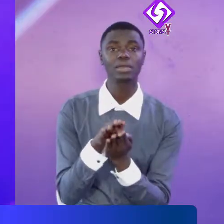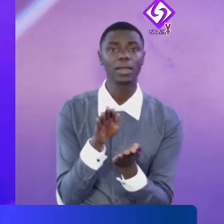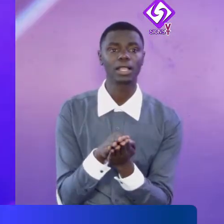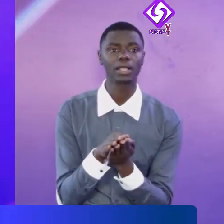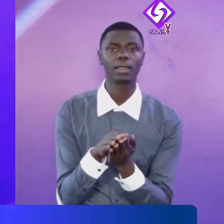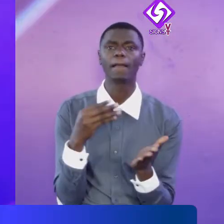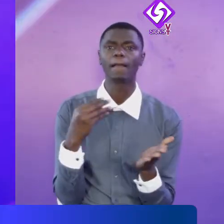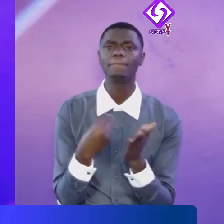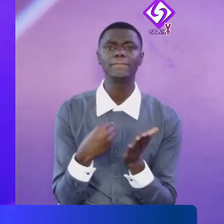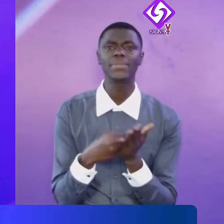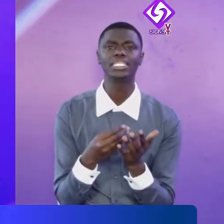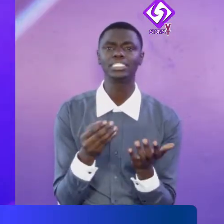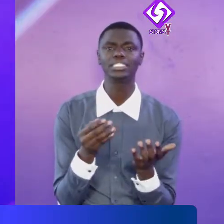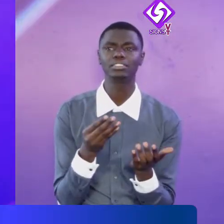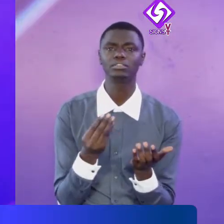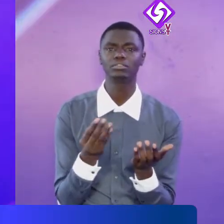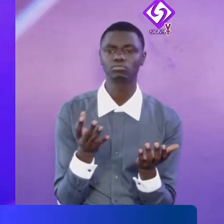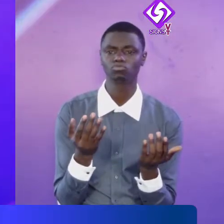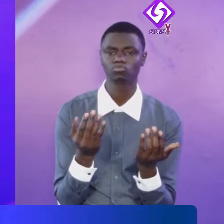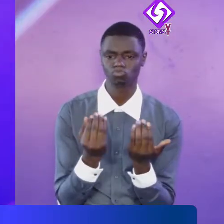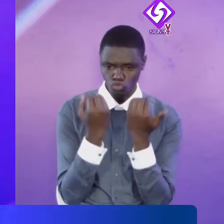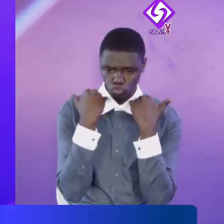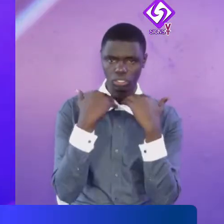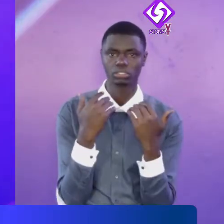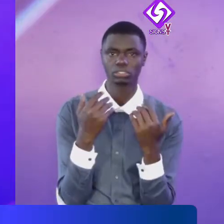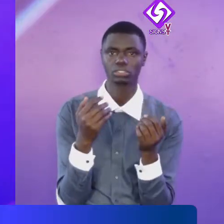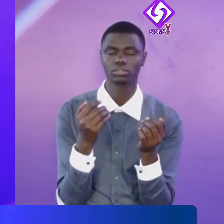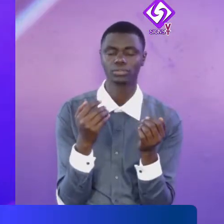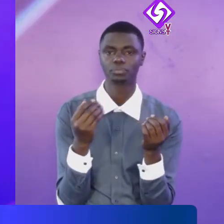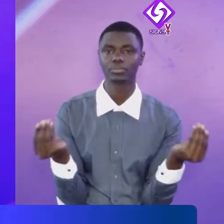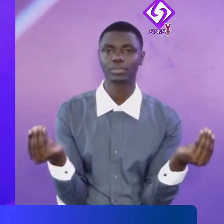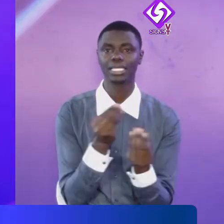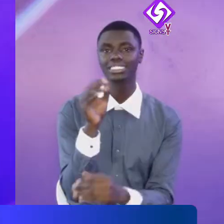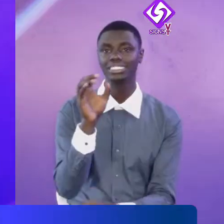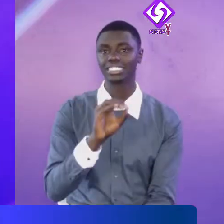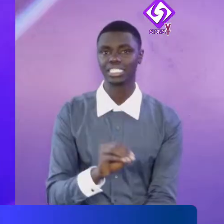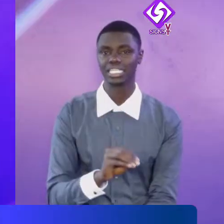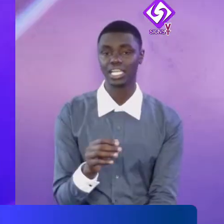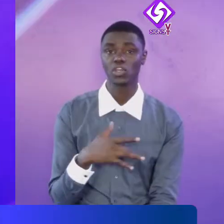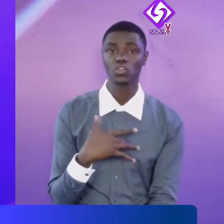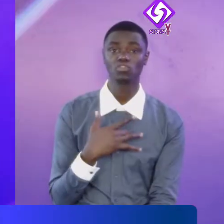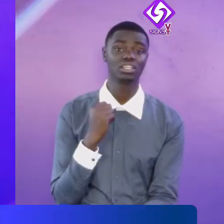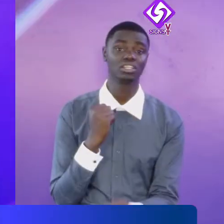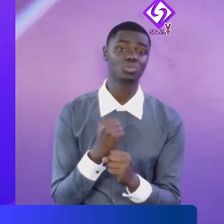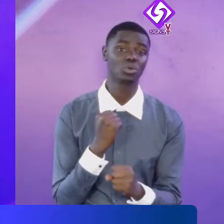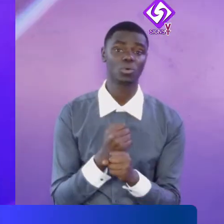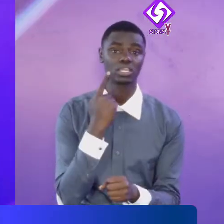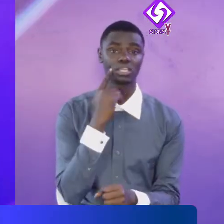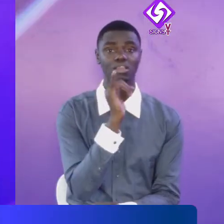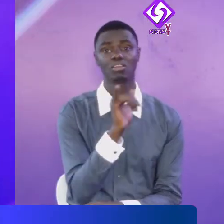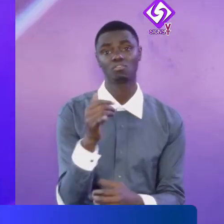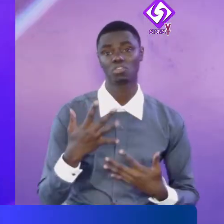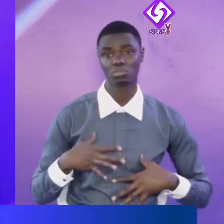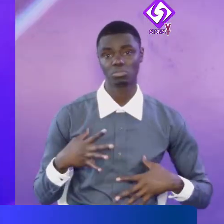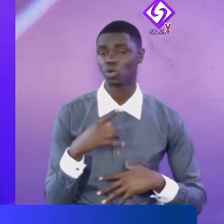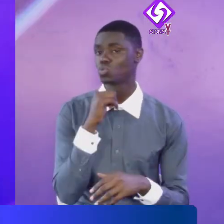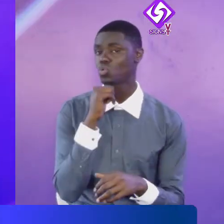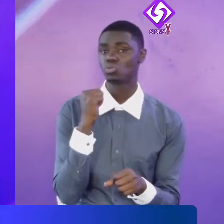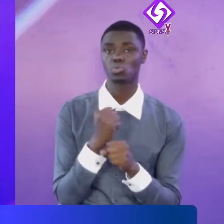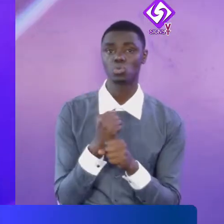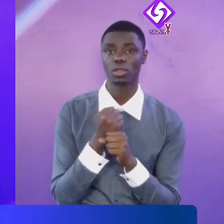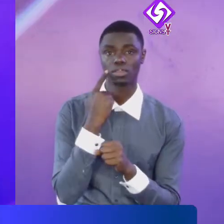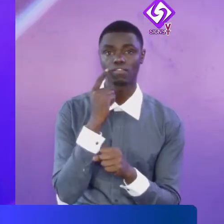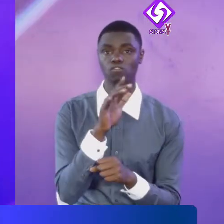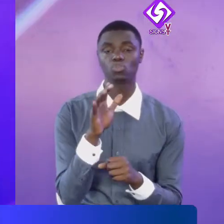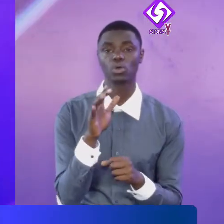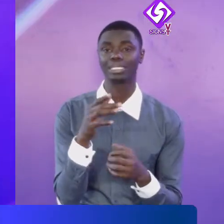in terms of exchange rate. You actually feel that you are working for those people. You're not working for your family, you're not working for